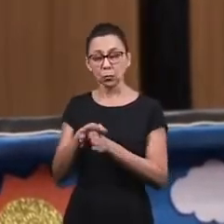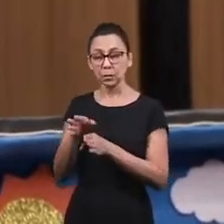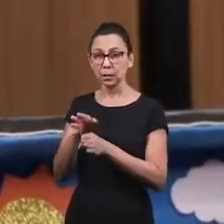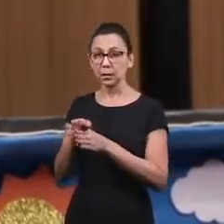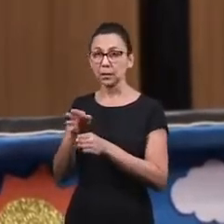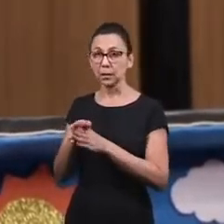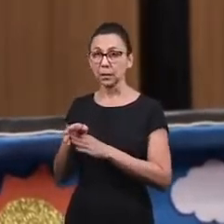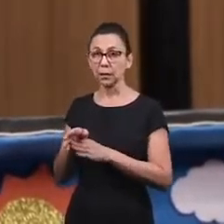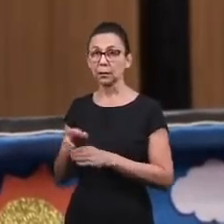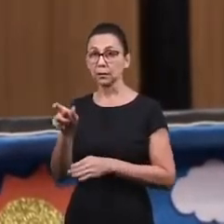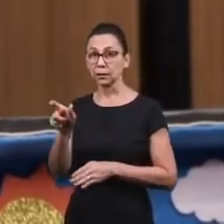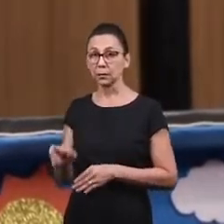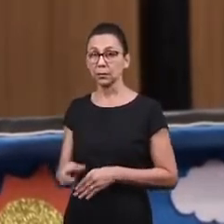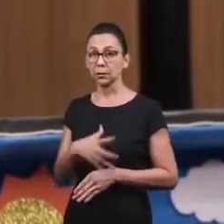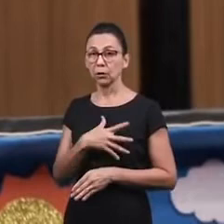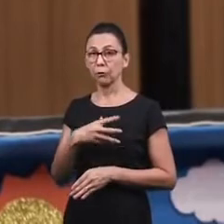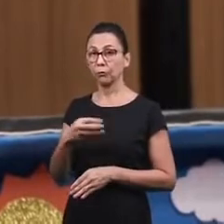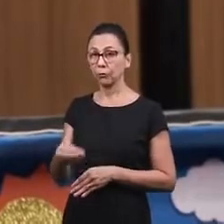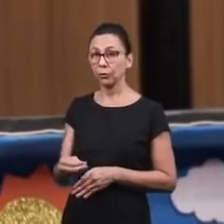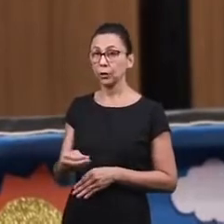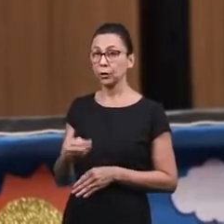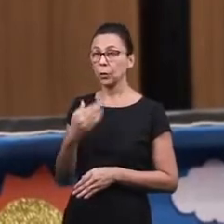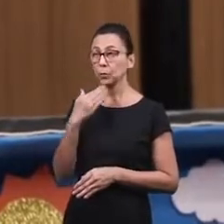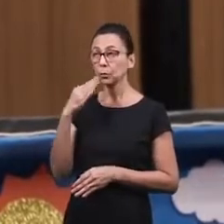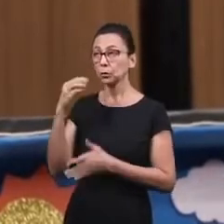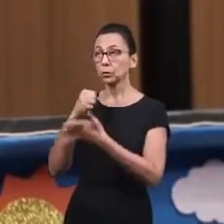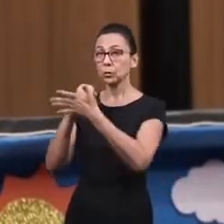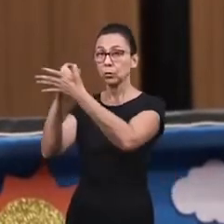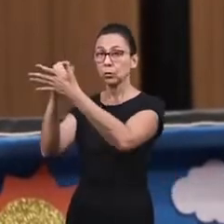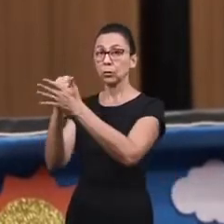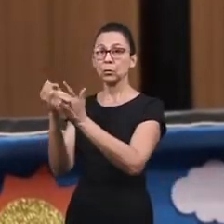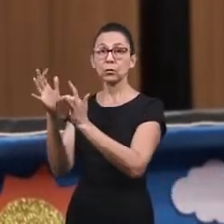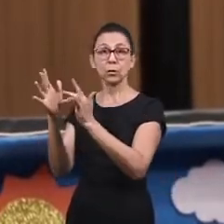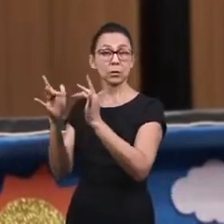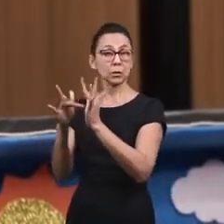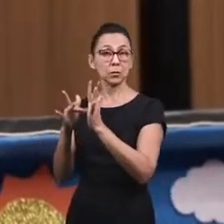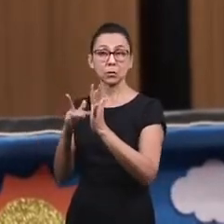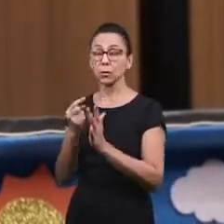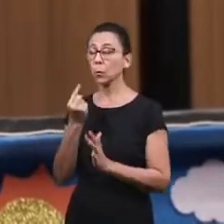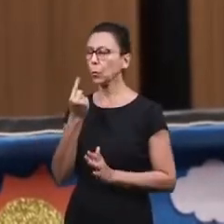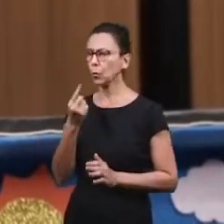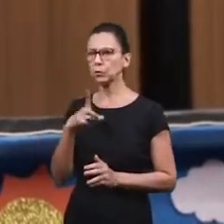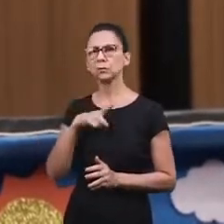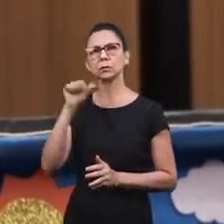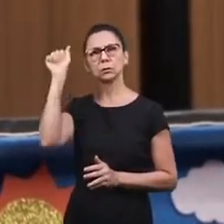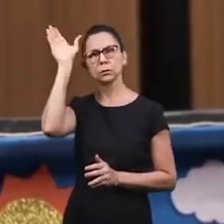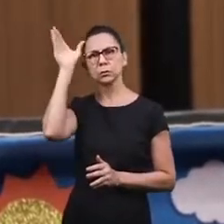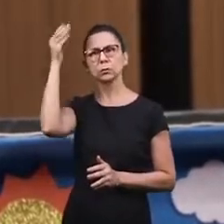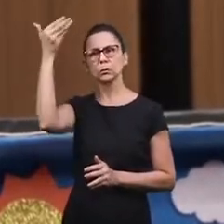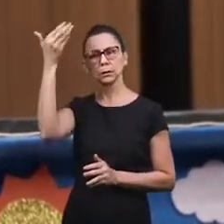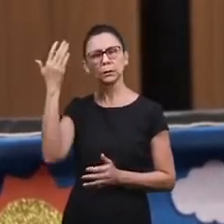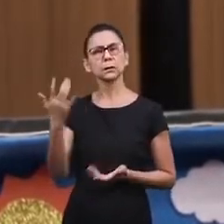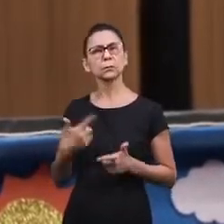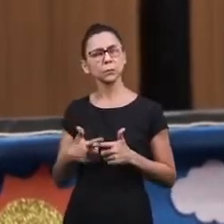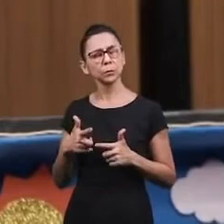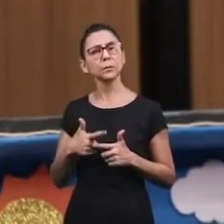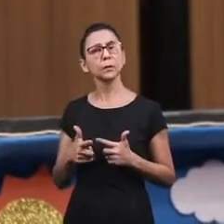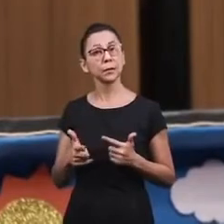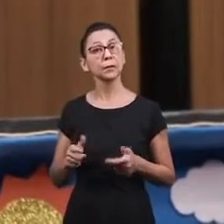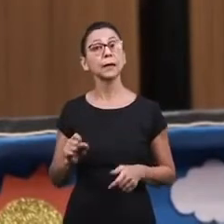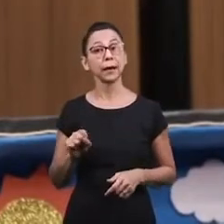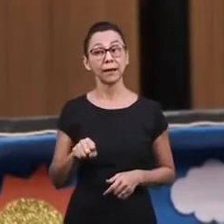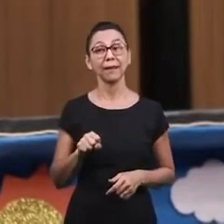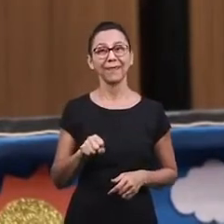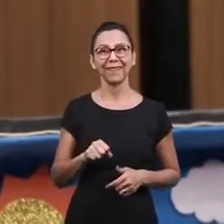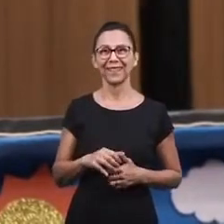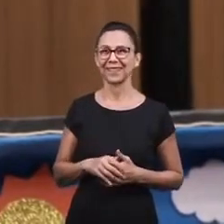children to seek a blessing, to ask for help to the Lord Jesus, the only person, the only